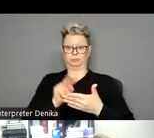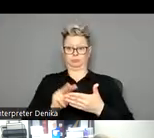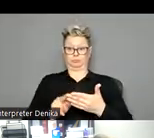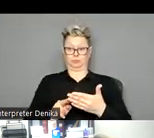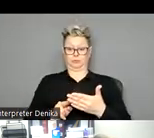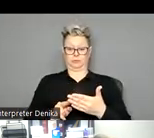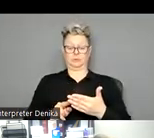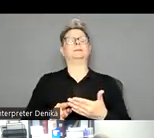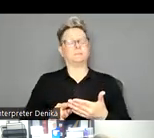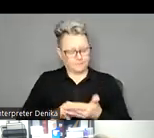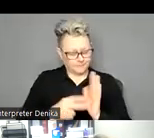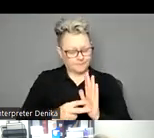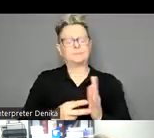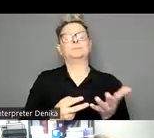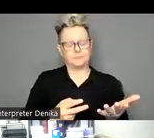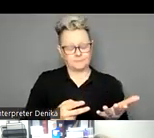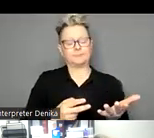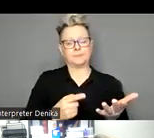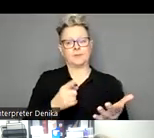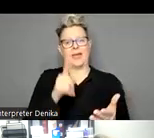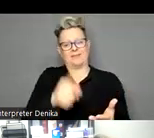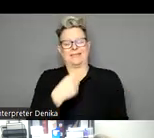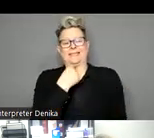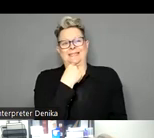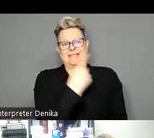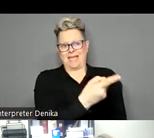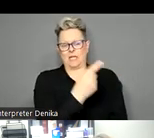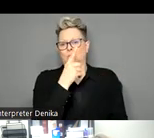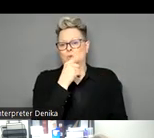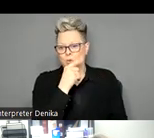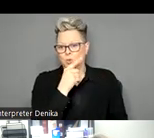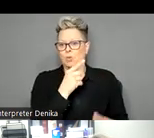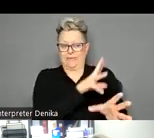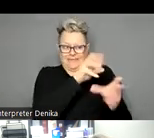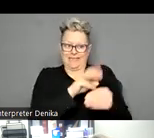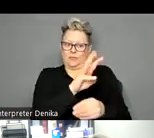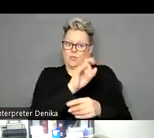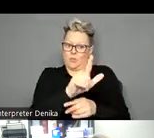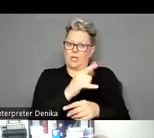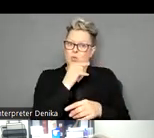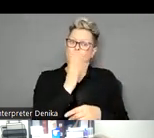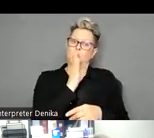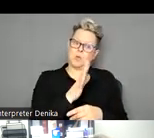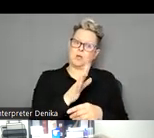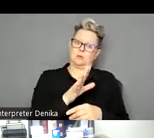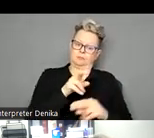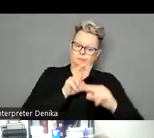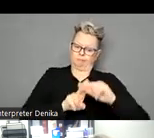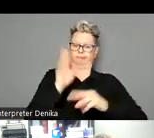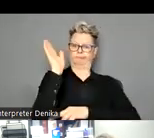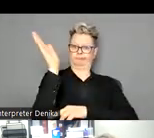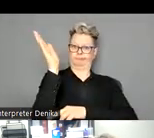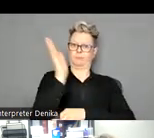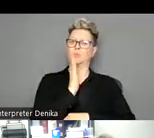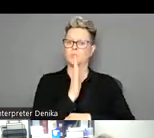you would want to direct that one be organized in your will, okay, as part of your wishes. Sometimes, I